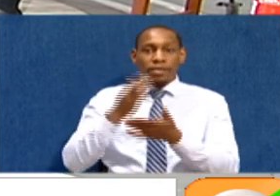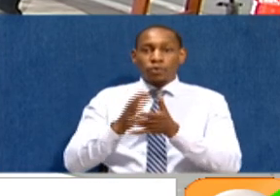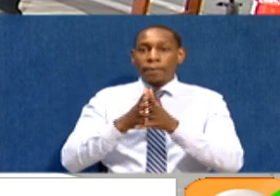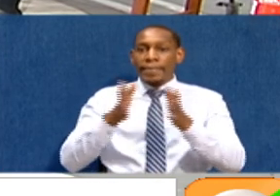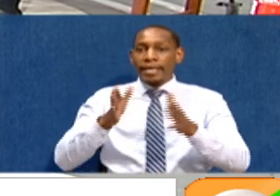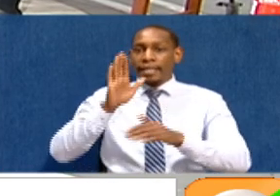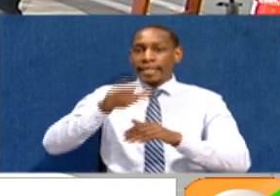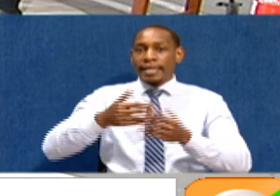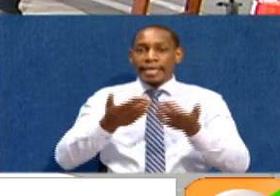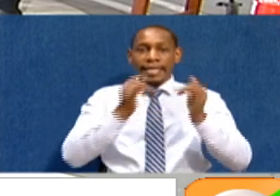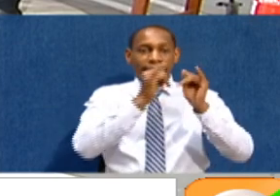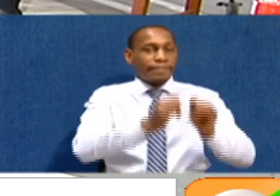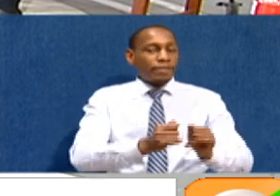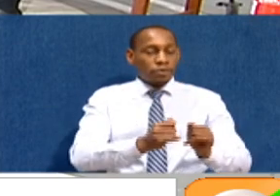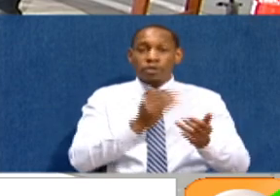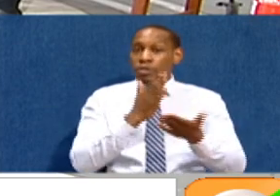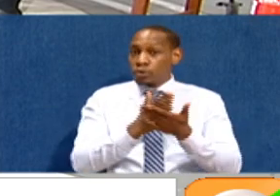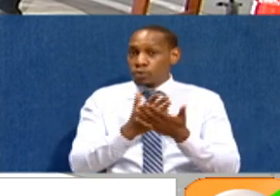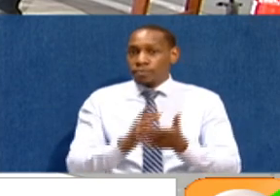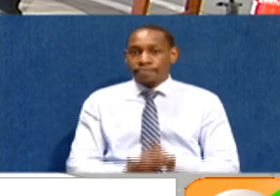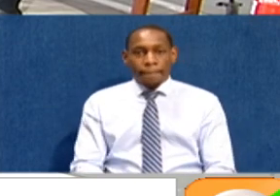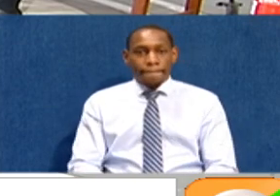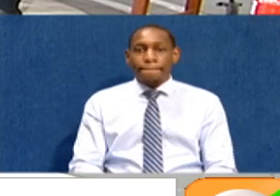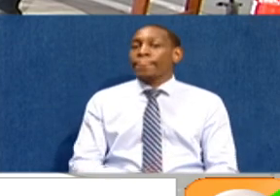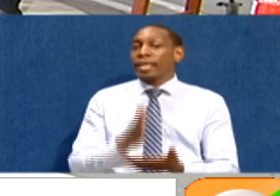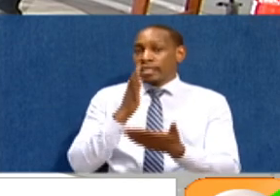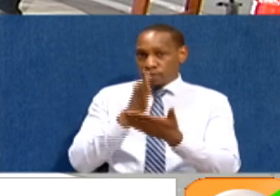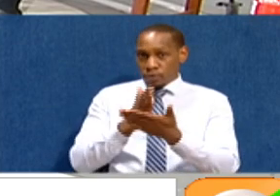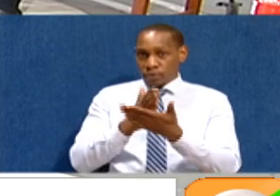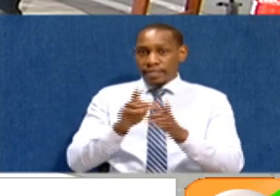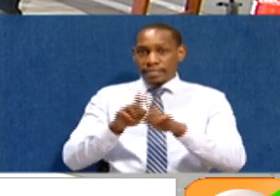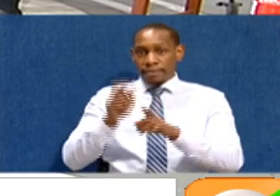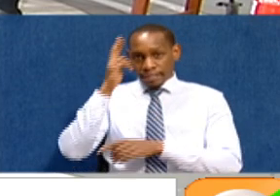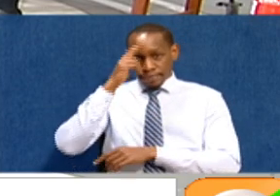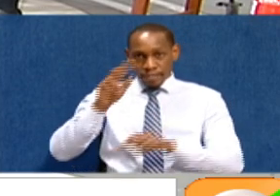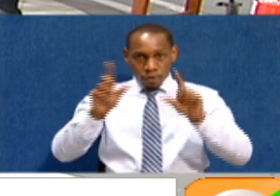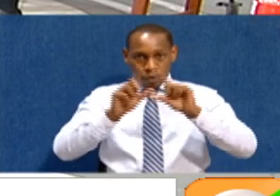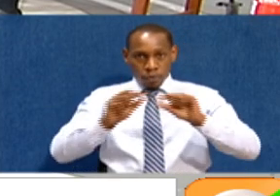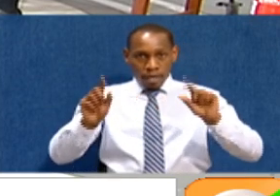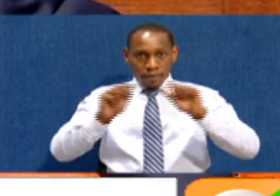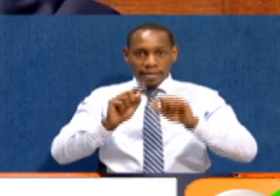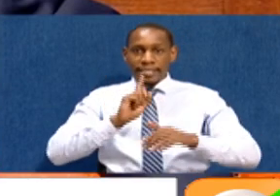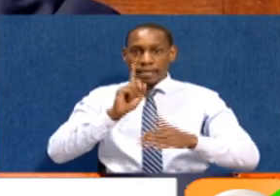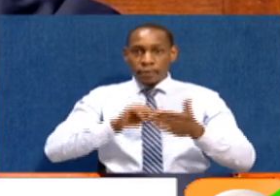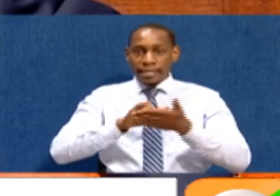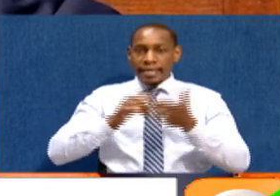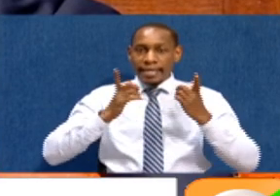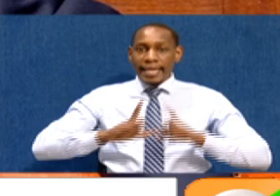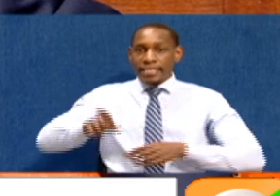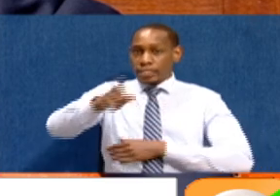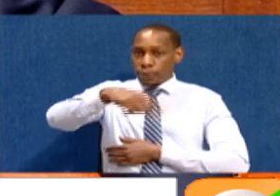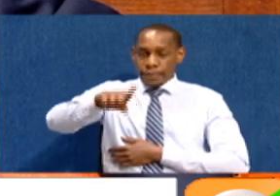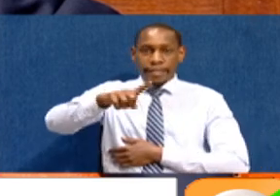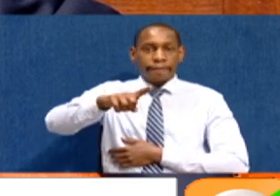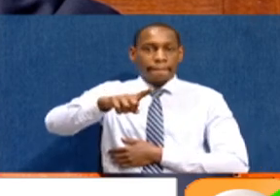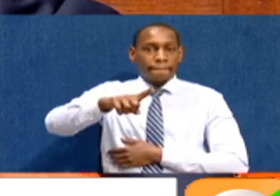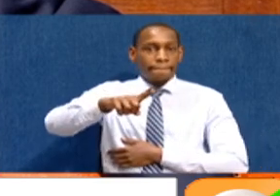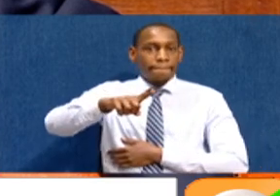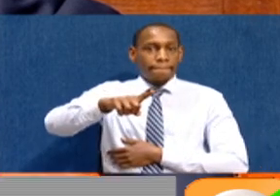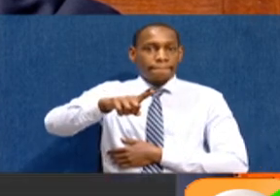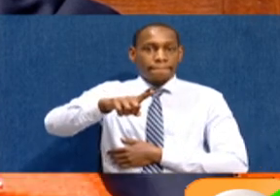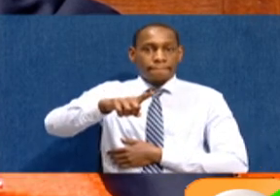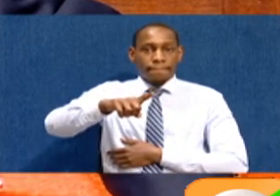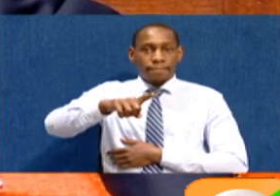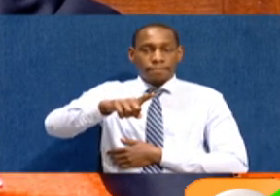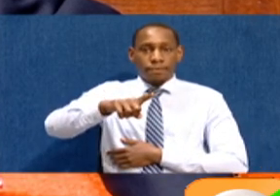any individual. It's bigger, let's face it. Absolutely, and that's why I keep on saying that letters are...